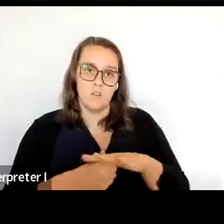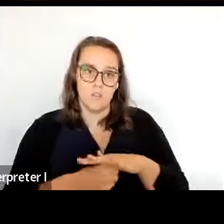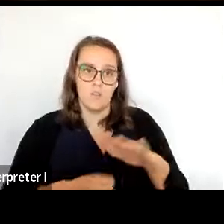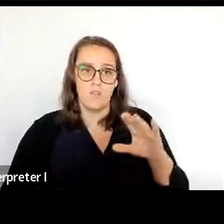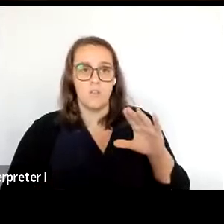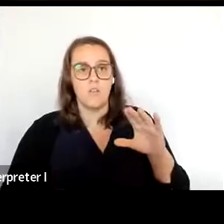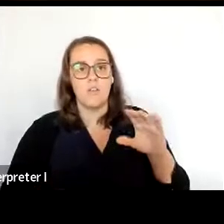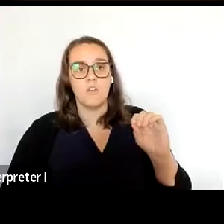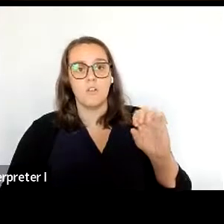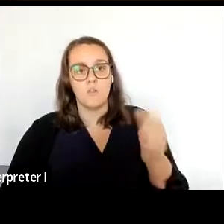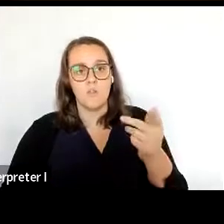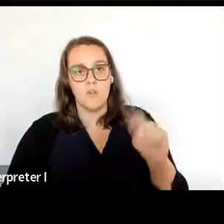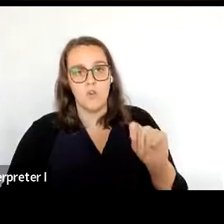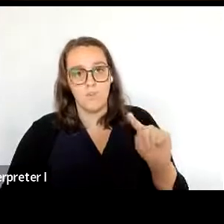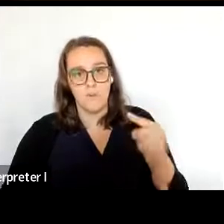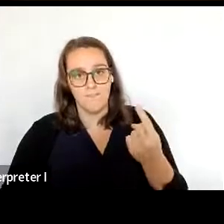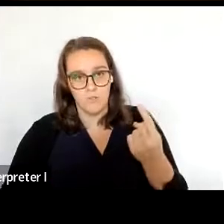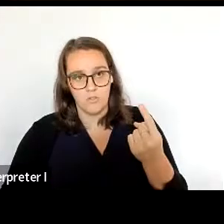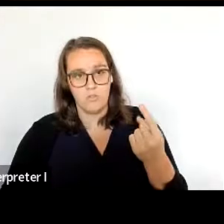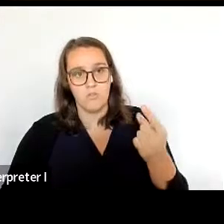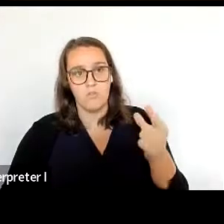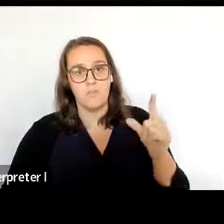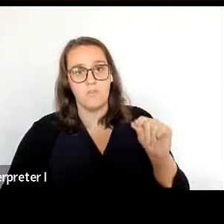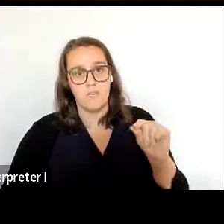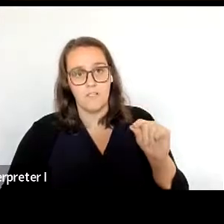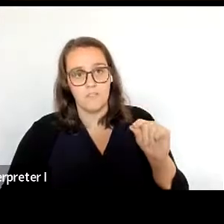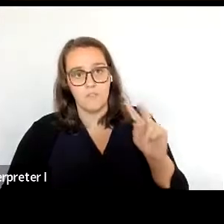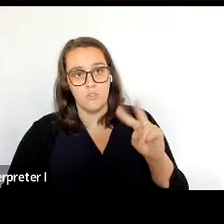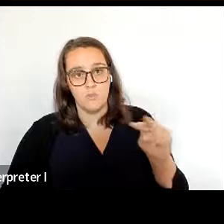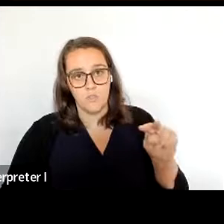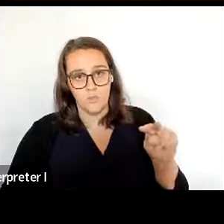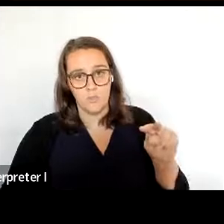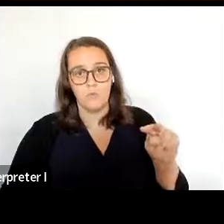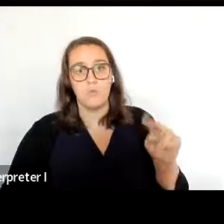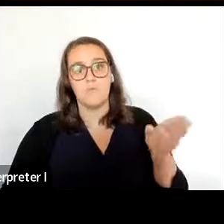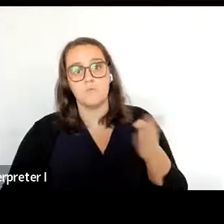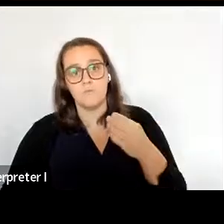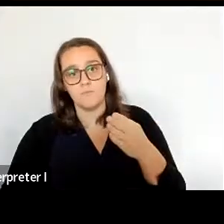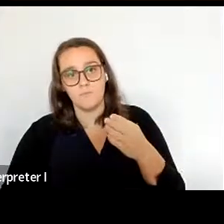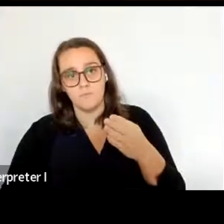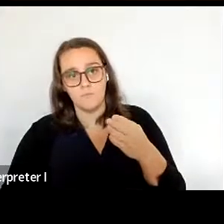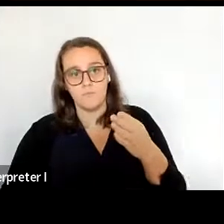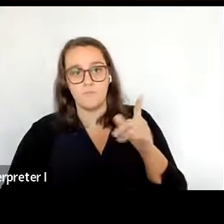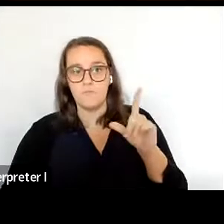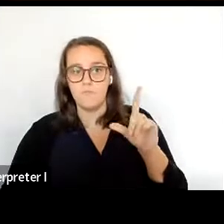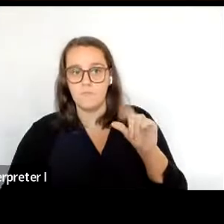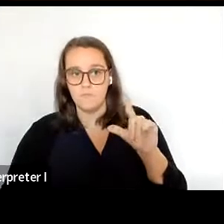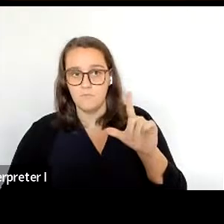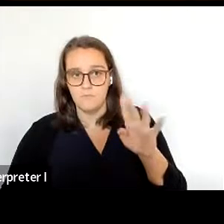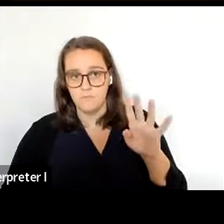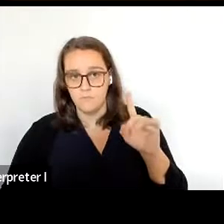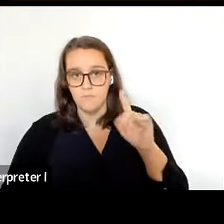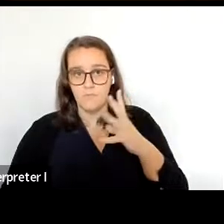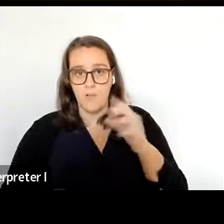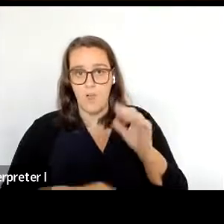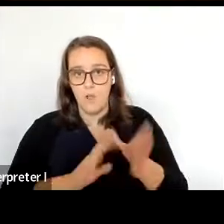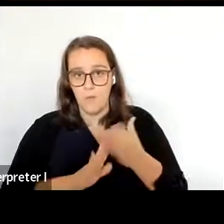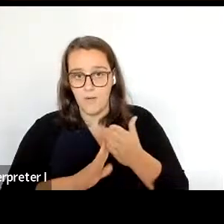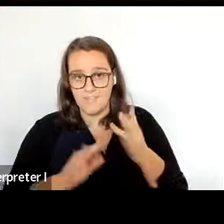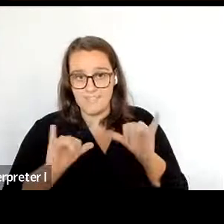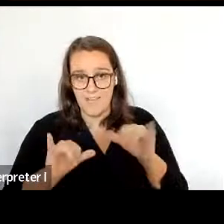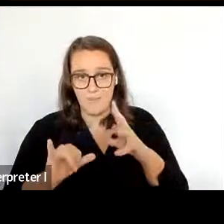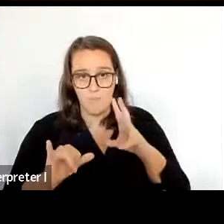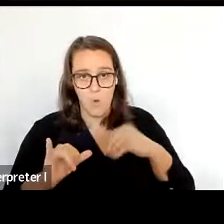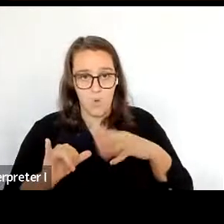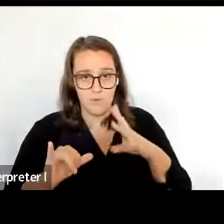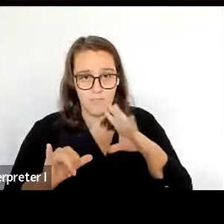30th, 2026, so long as it's owned by GST LLC and operated as Georgina's Restaurant. And the